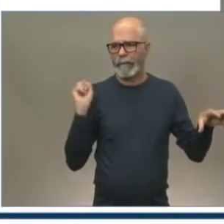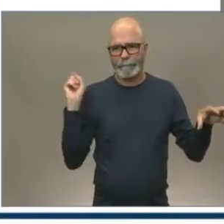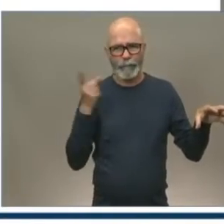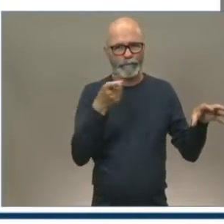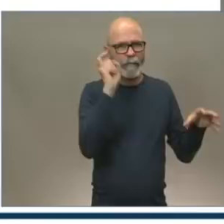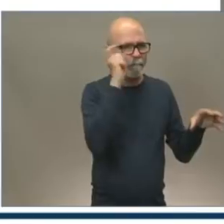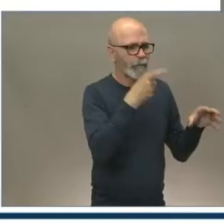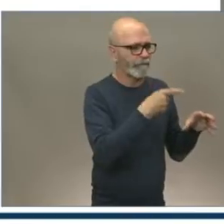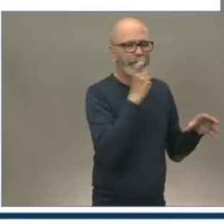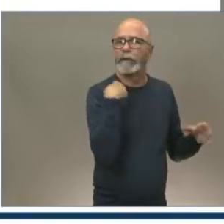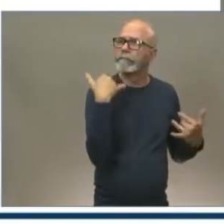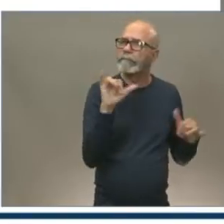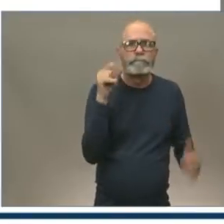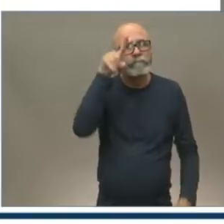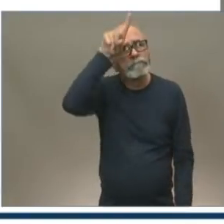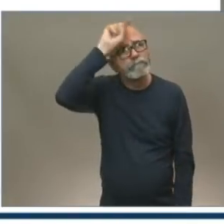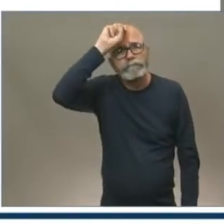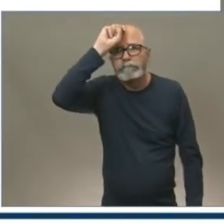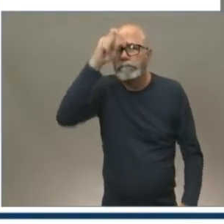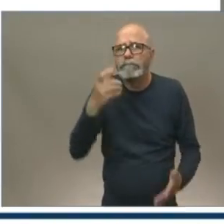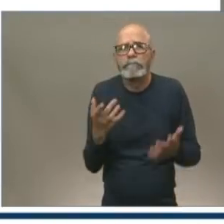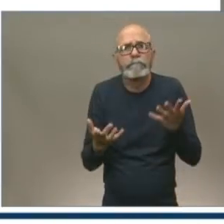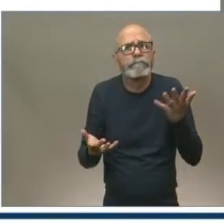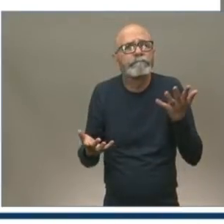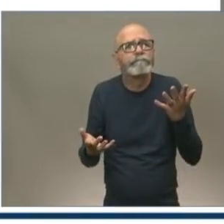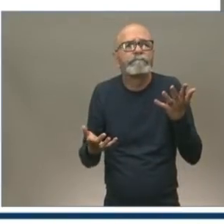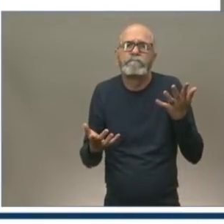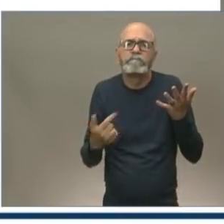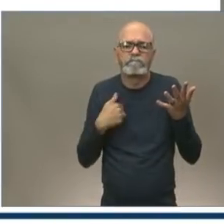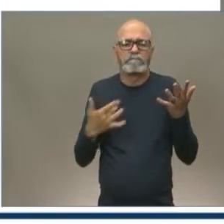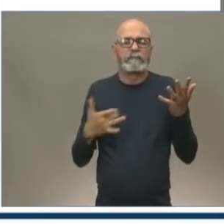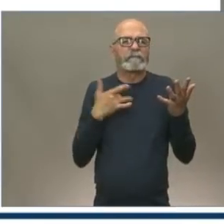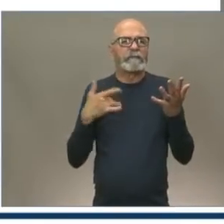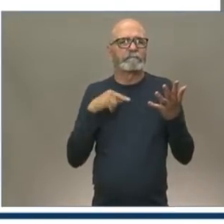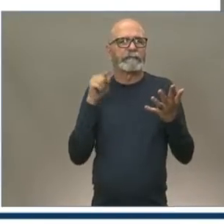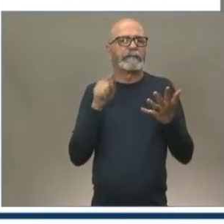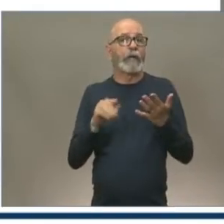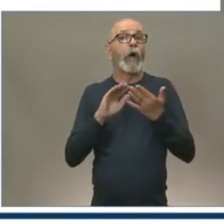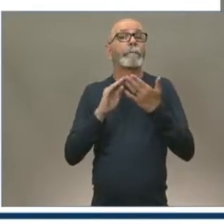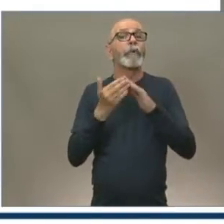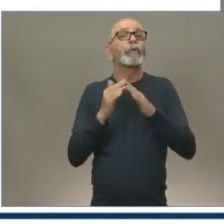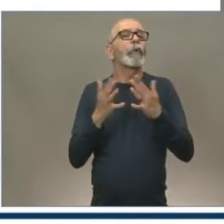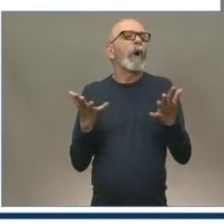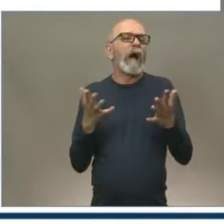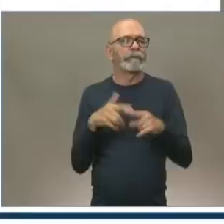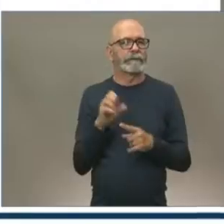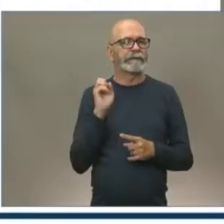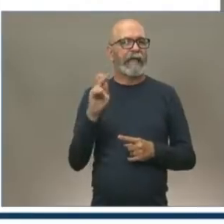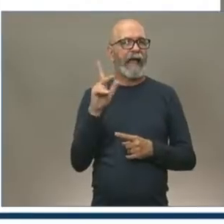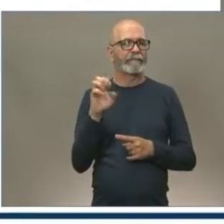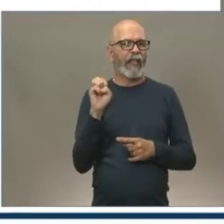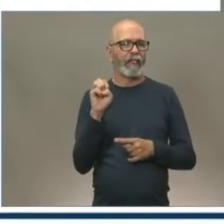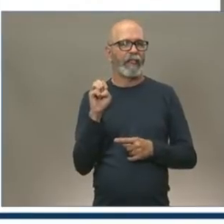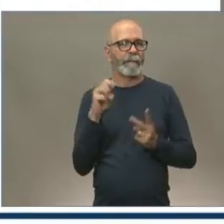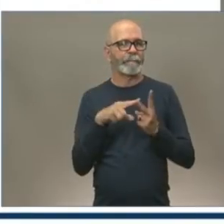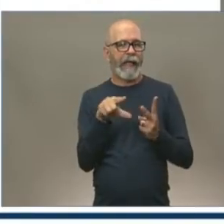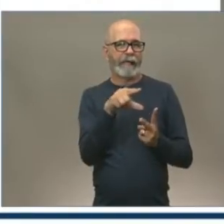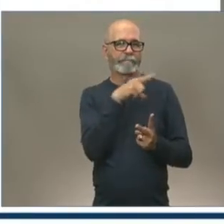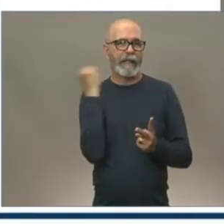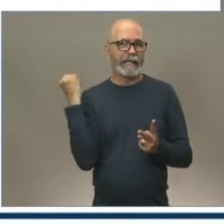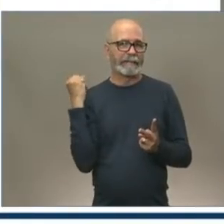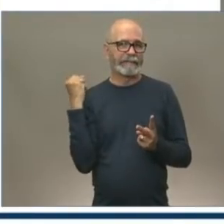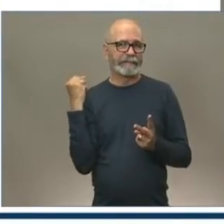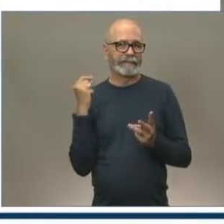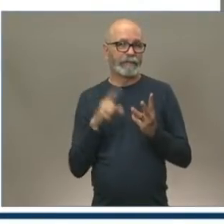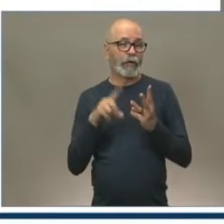early signs of possible community spread in the Sackville, Halifax, Dartmouth, and Lawrencetown areas.